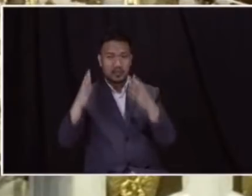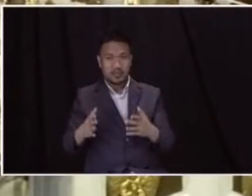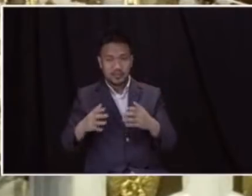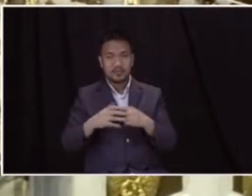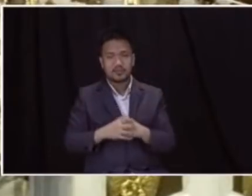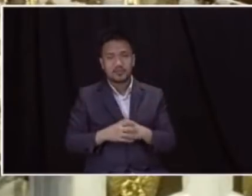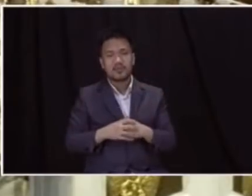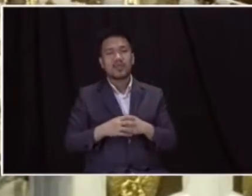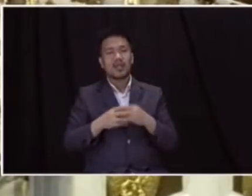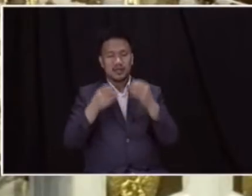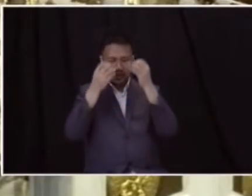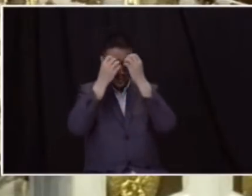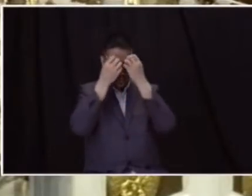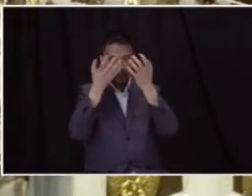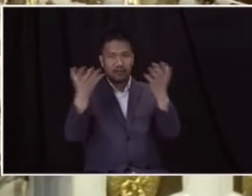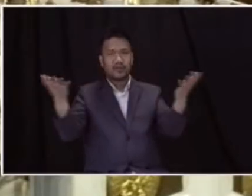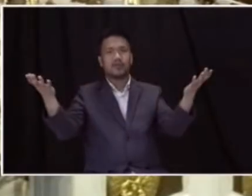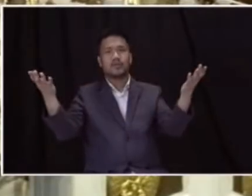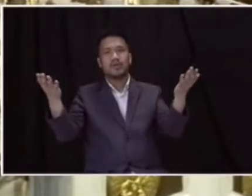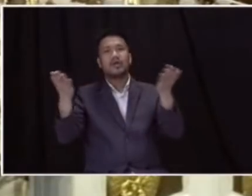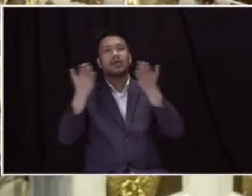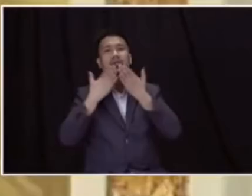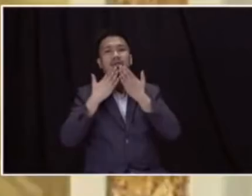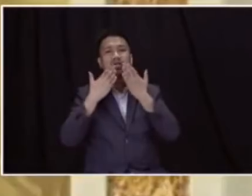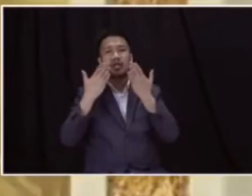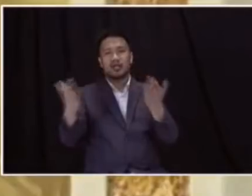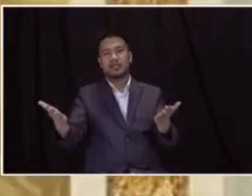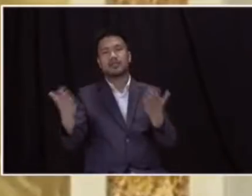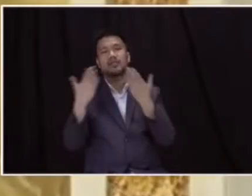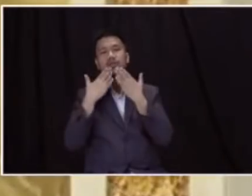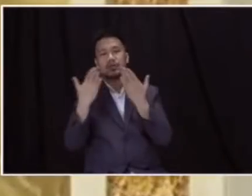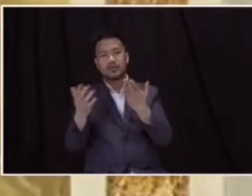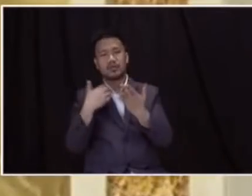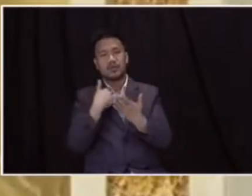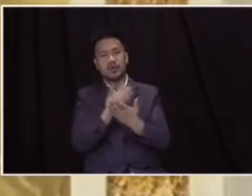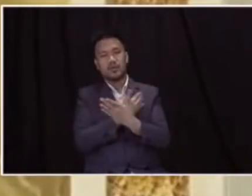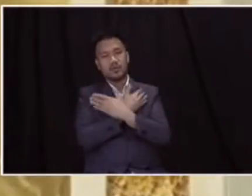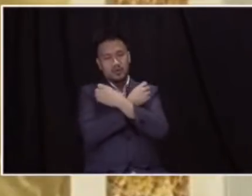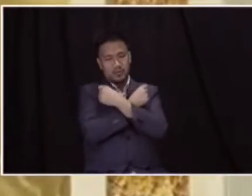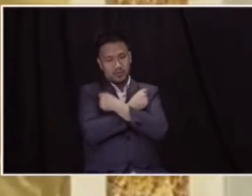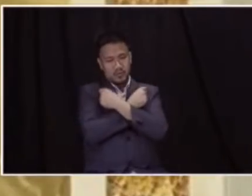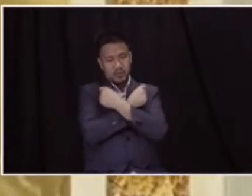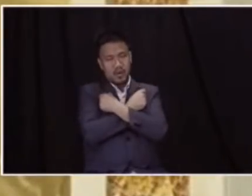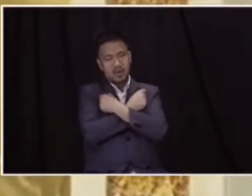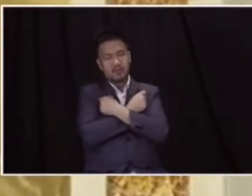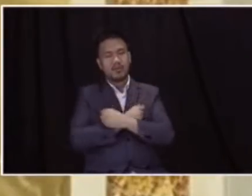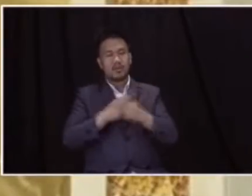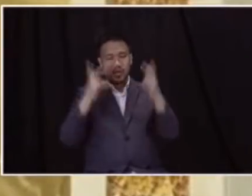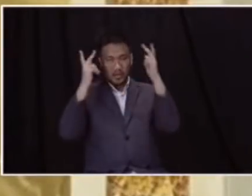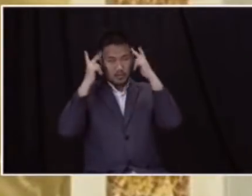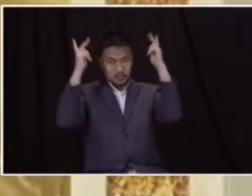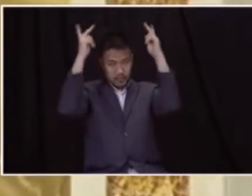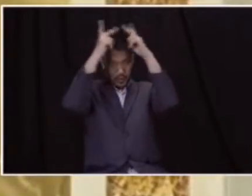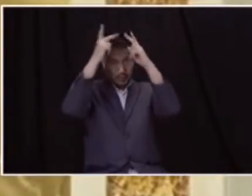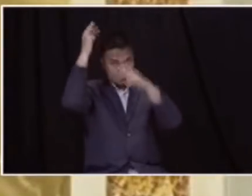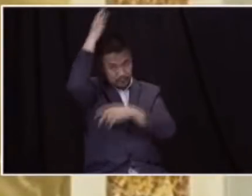Let me convey my heartfelt gratitude to our beloved Holy Father, Pope